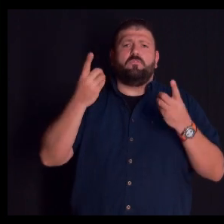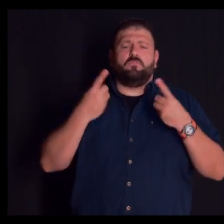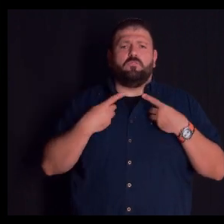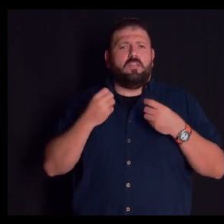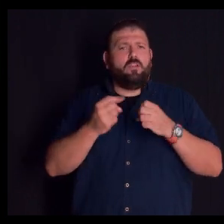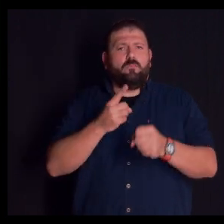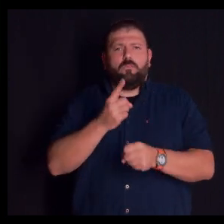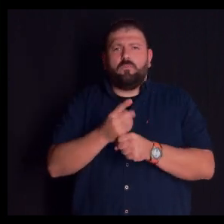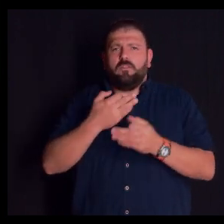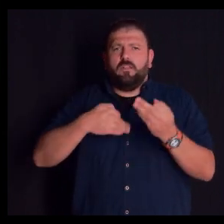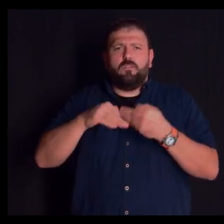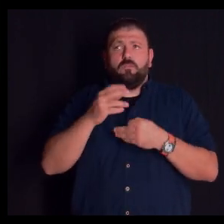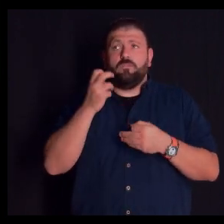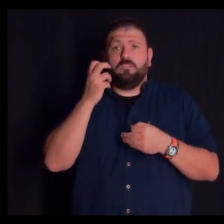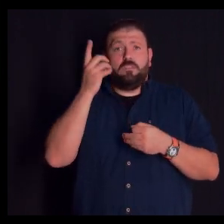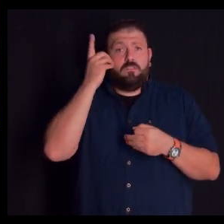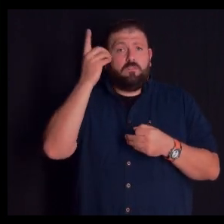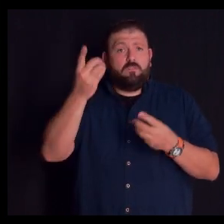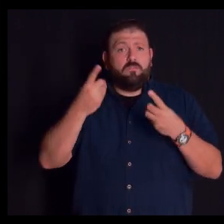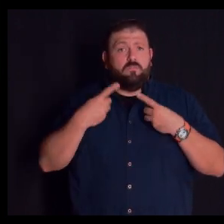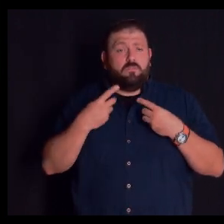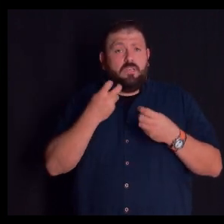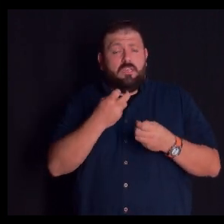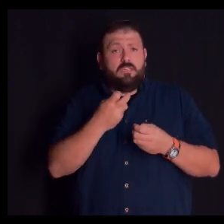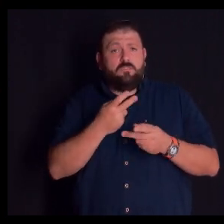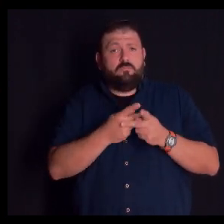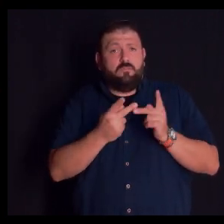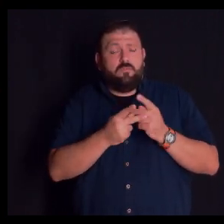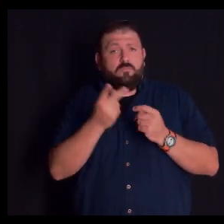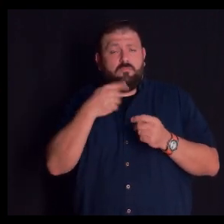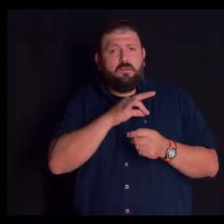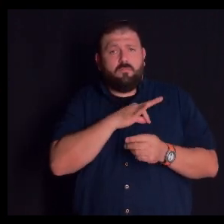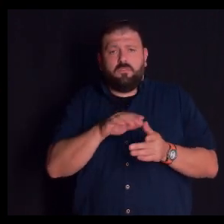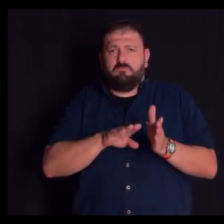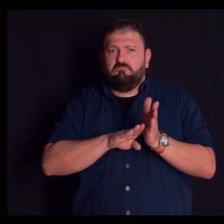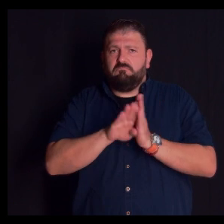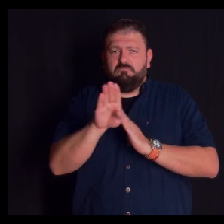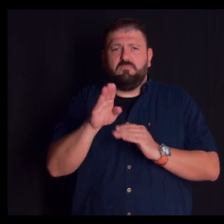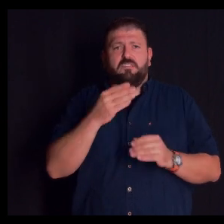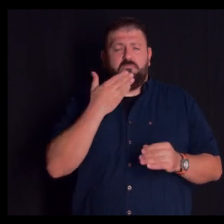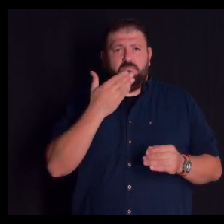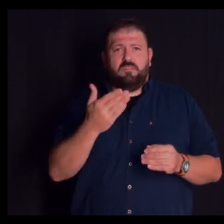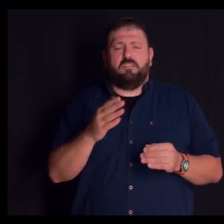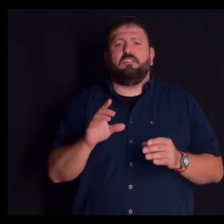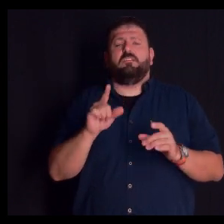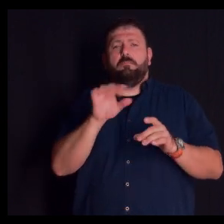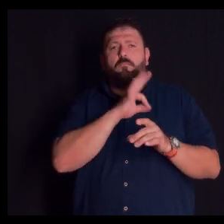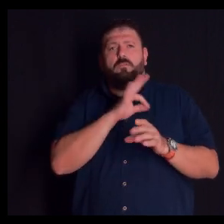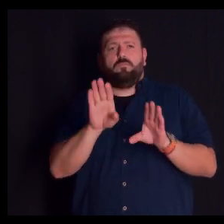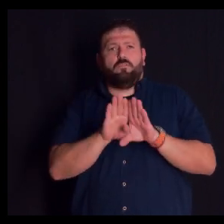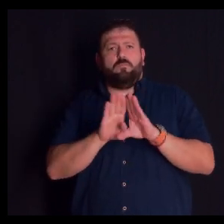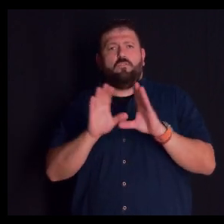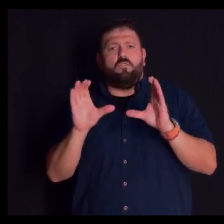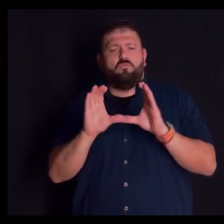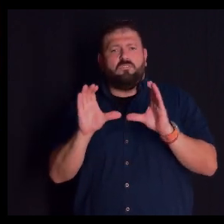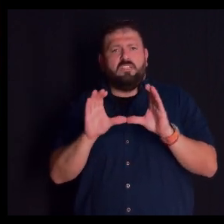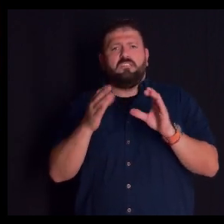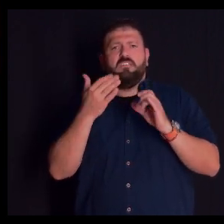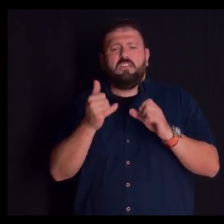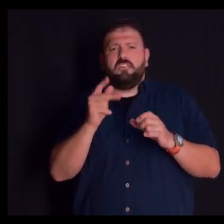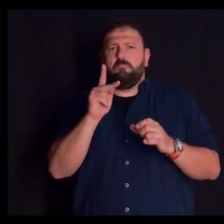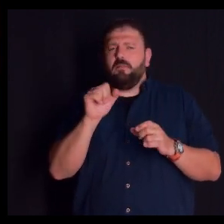have many excuses, but God gives you the tools to move on. So, constance, passion. Correcto.